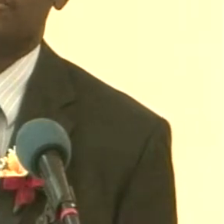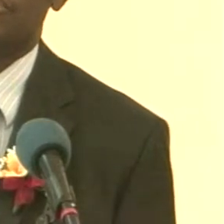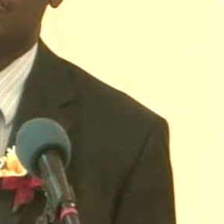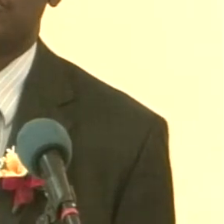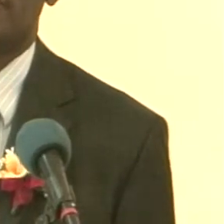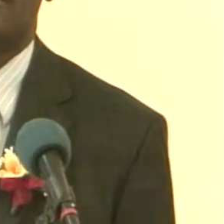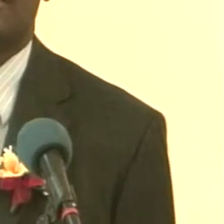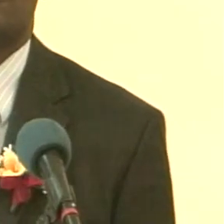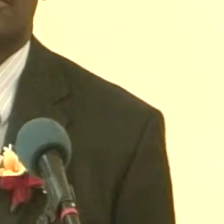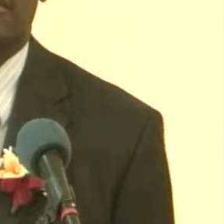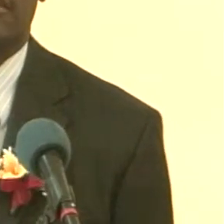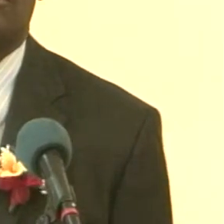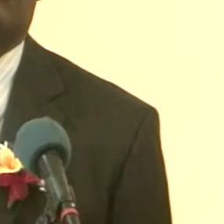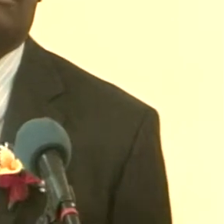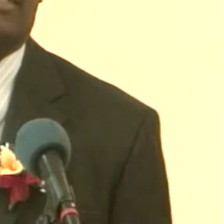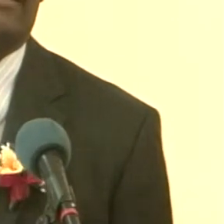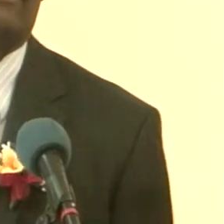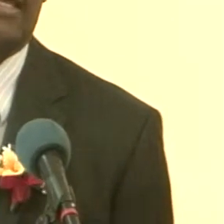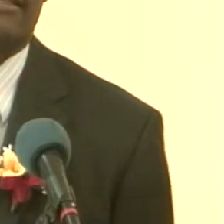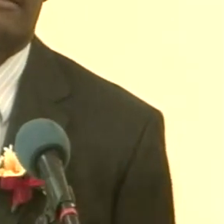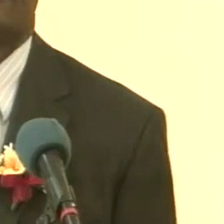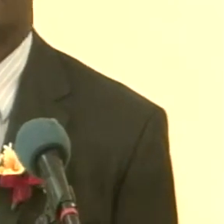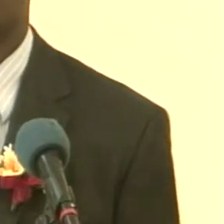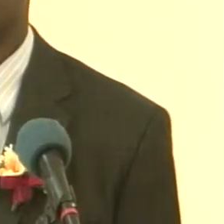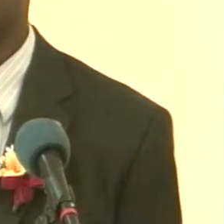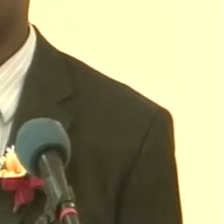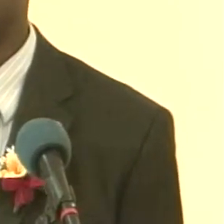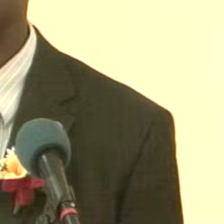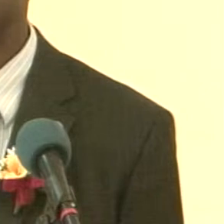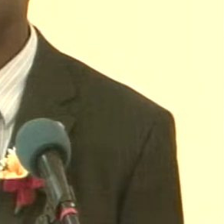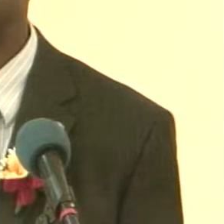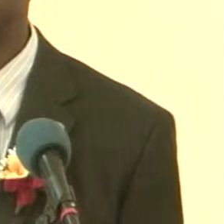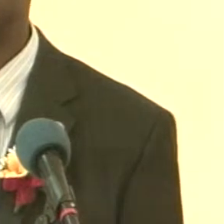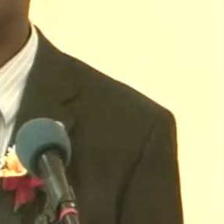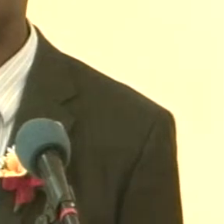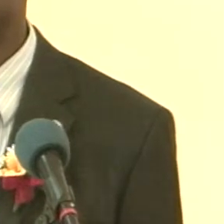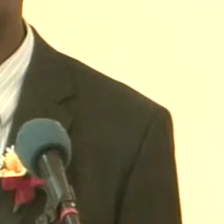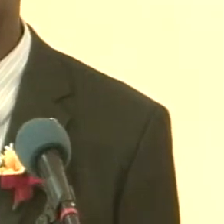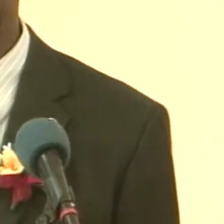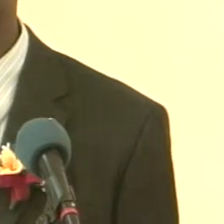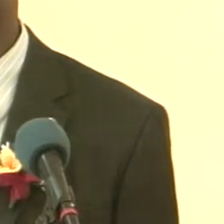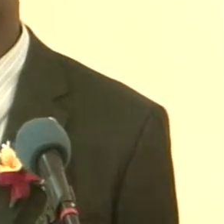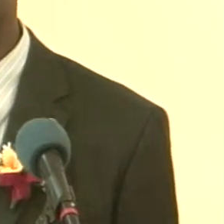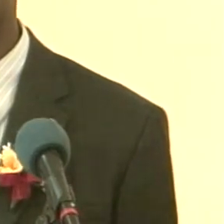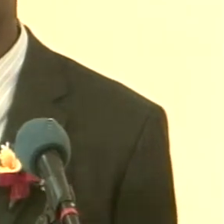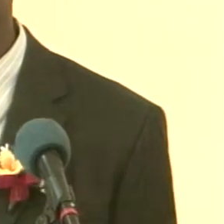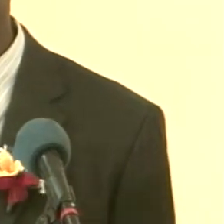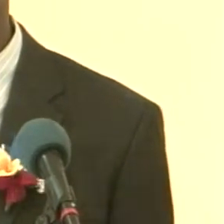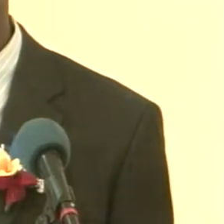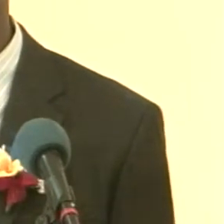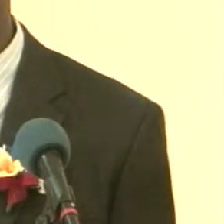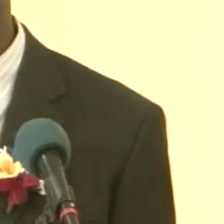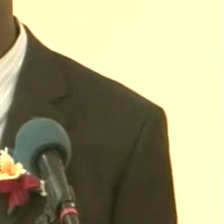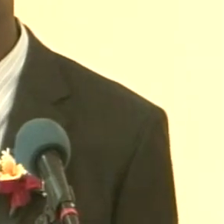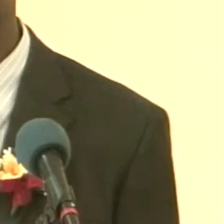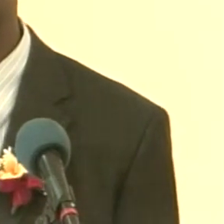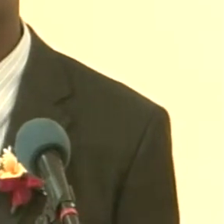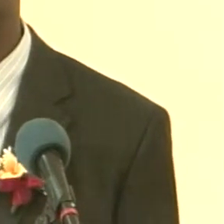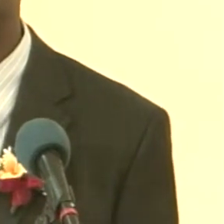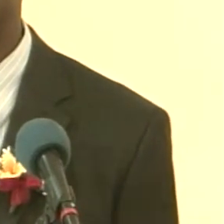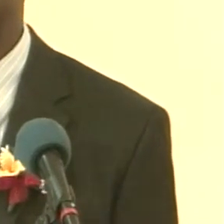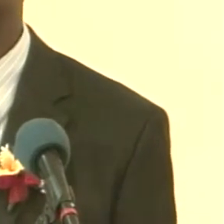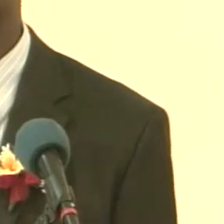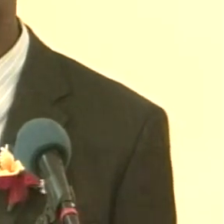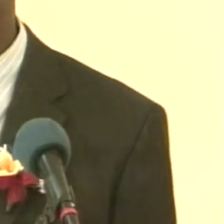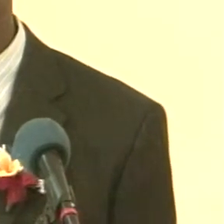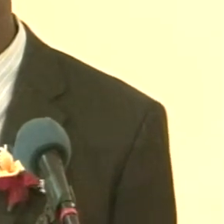carry out the duties that you currently do in the 2016 season, and they are such that you reach a high standard, that